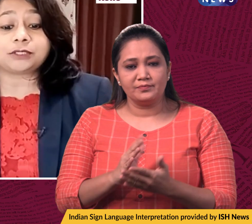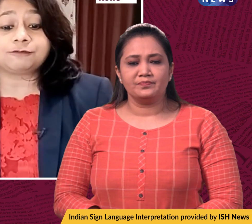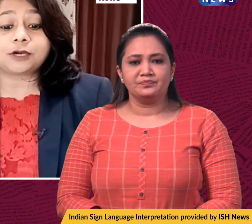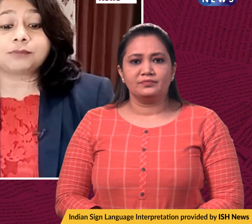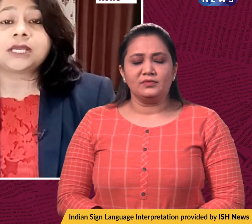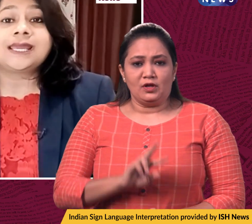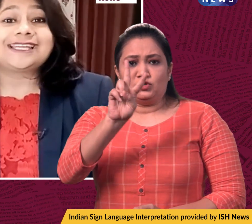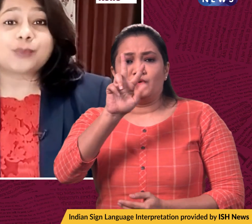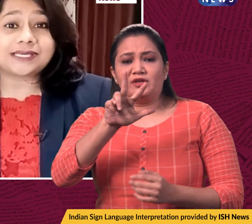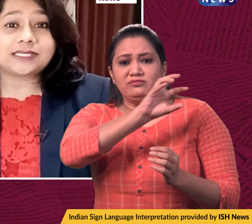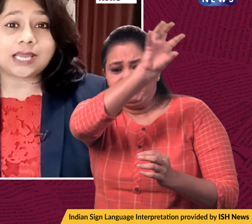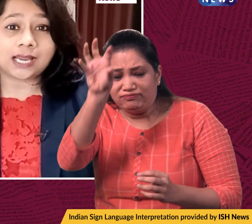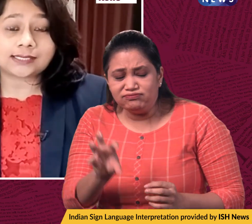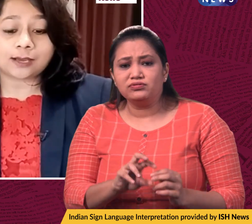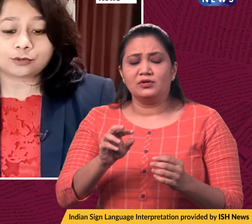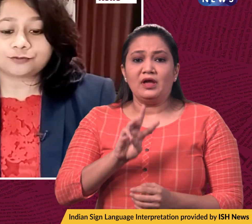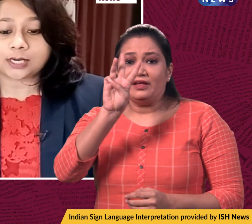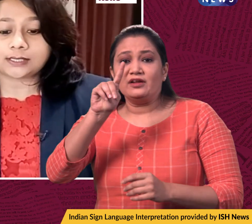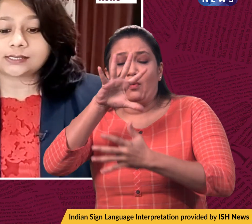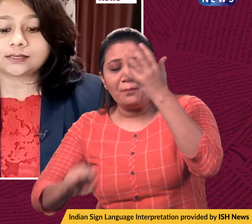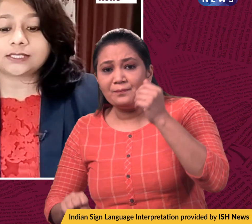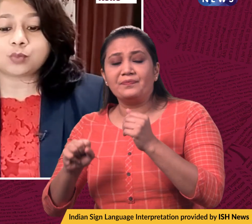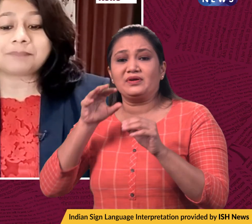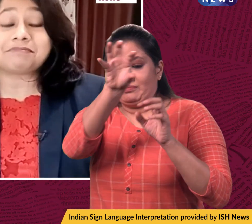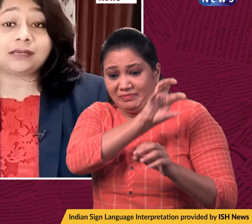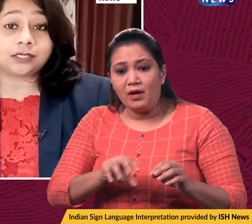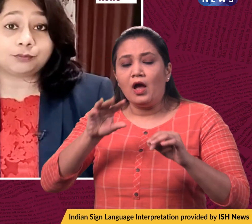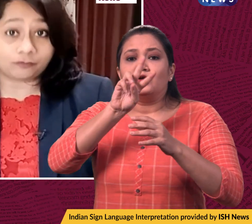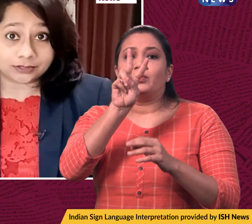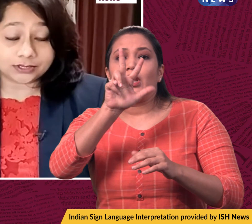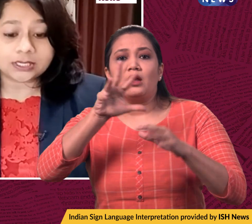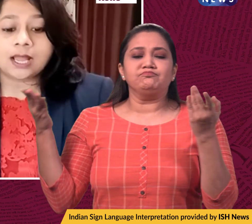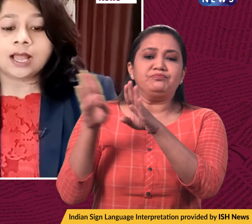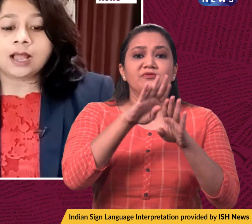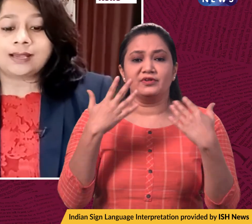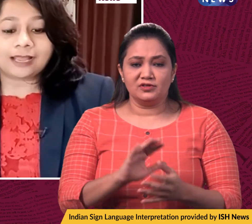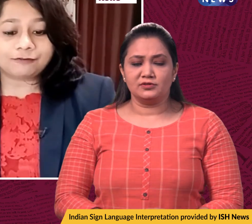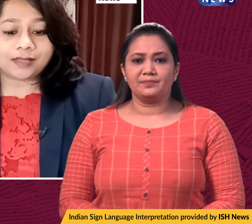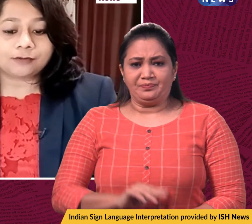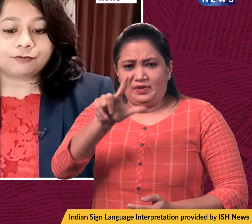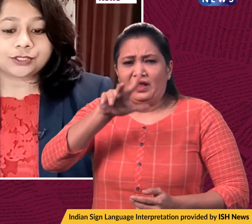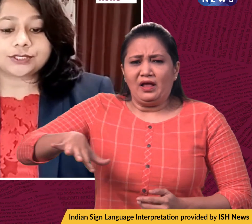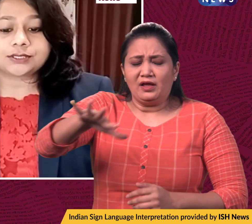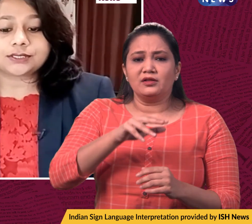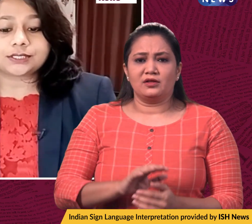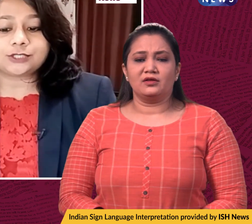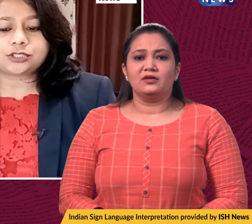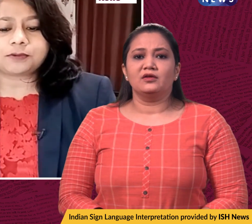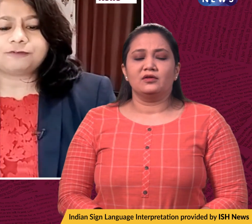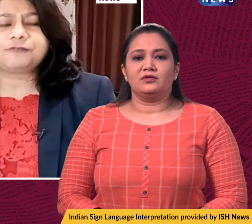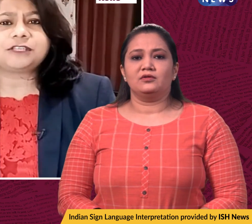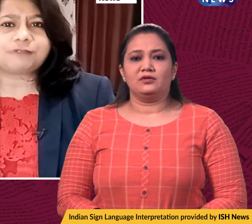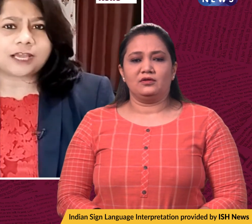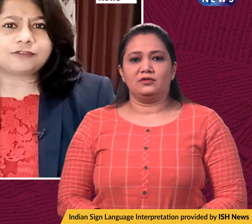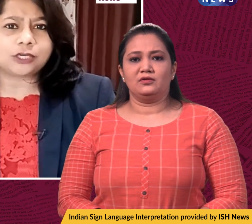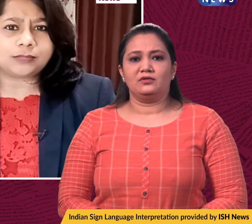cases have been confirmed in 28 out of China's 31 mainland provinces. Langfang, for instance, a city just